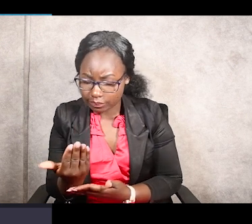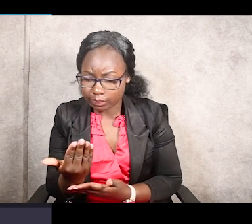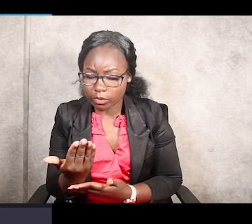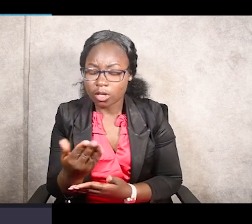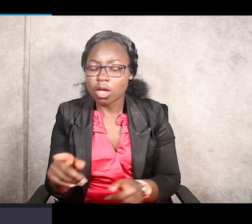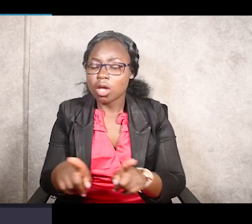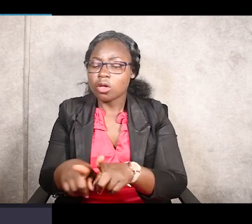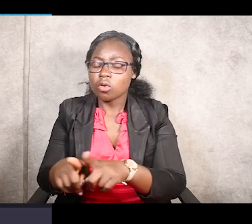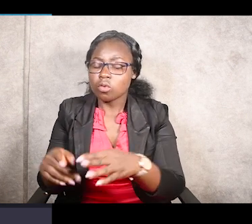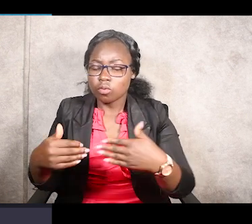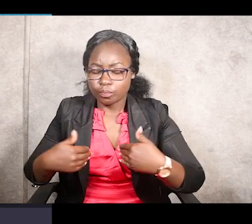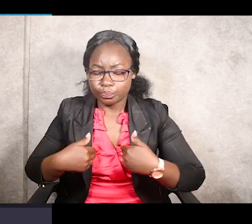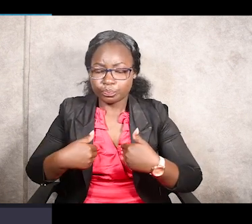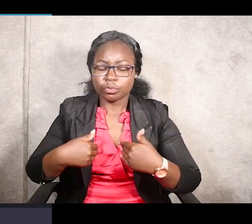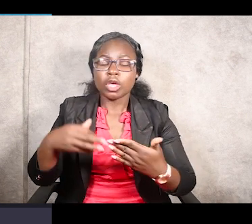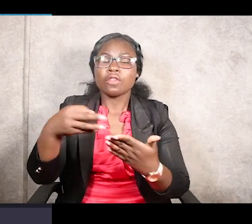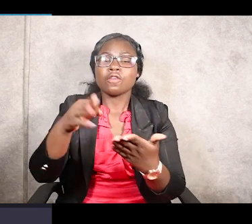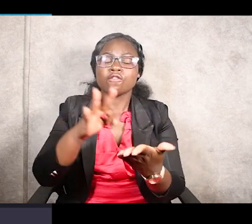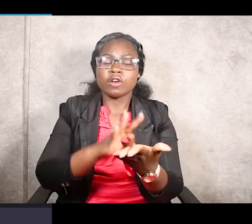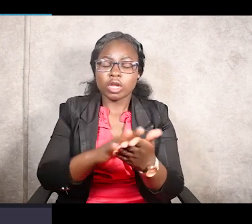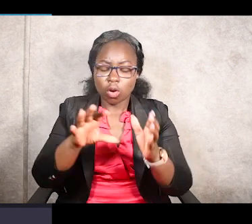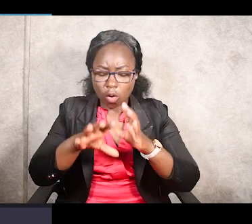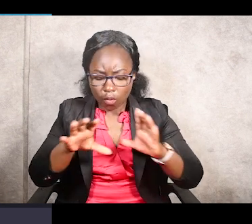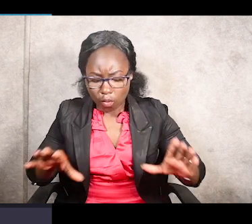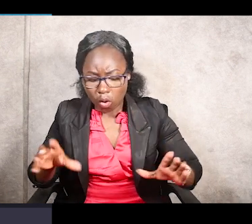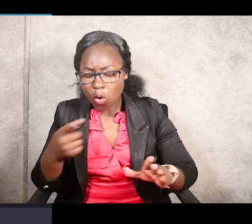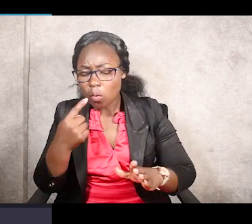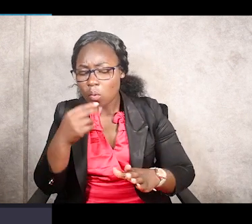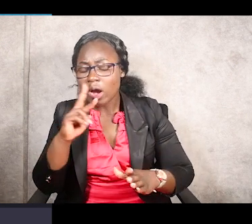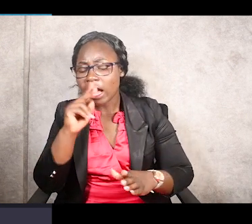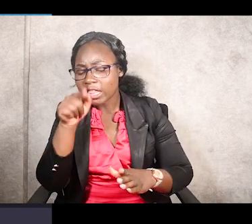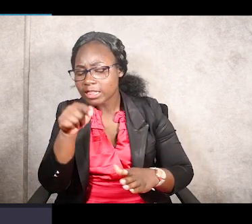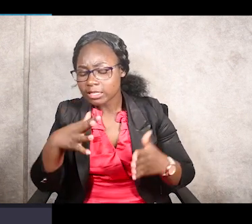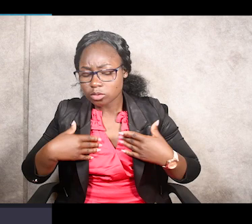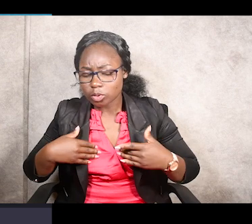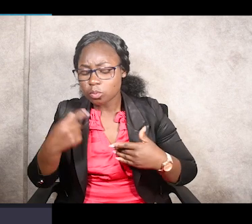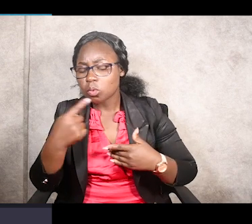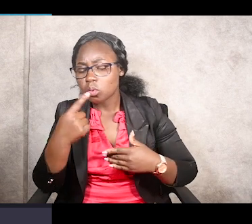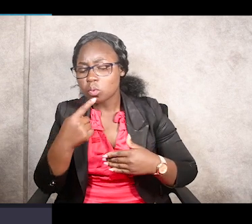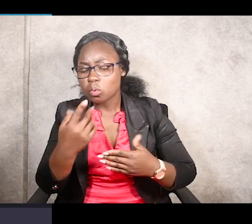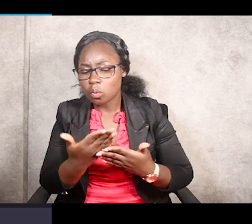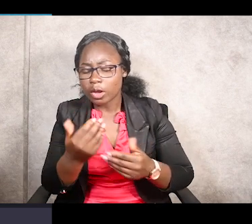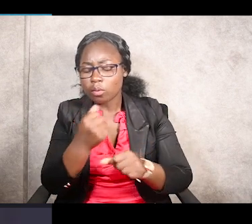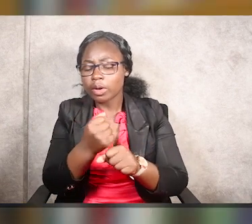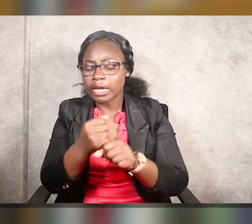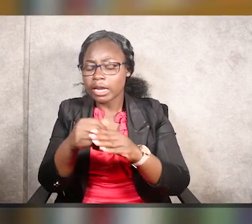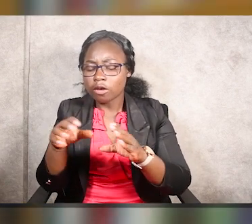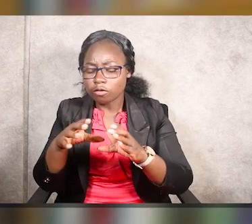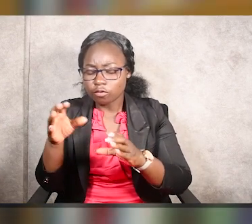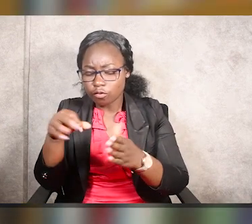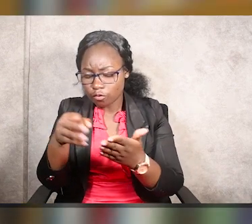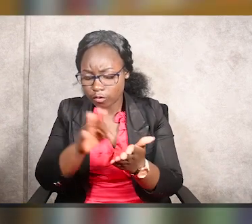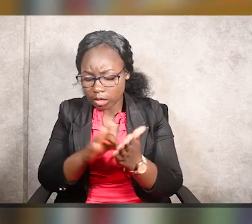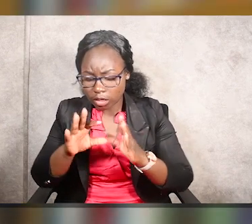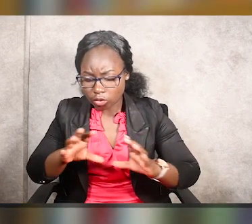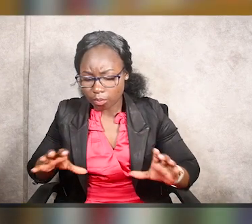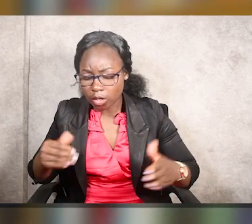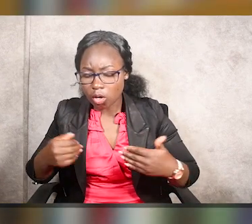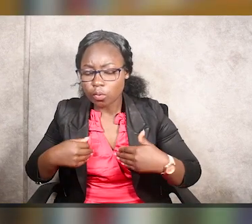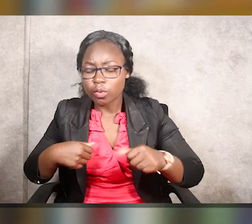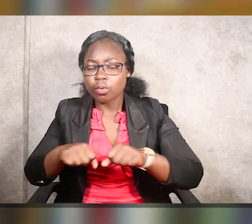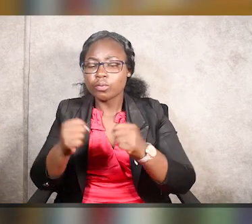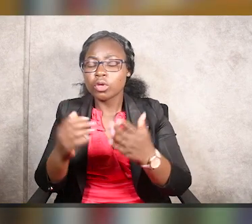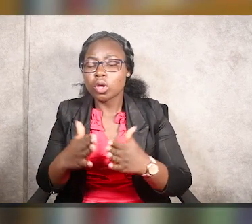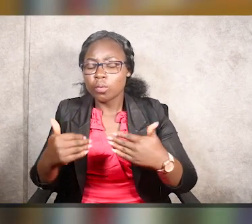We also have financial markets. Who are these people who operate in a financial market? We have brokers, we